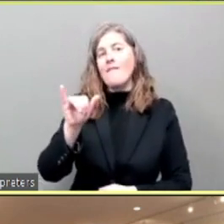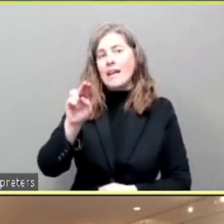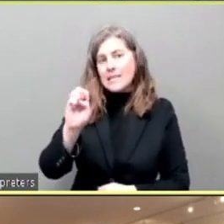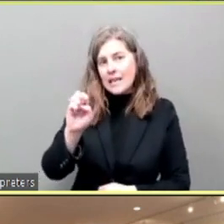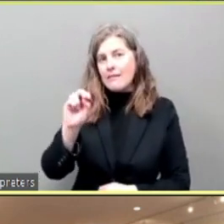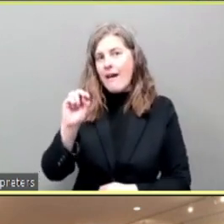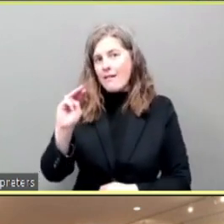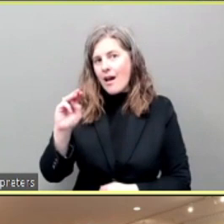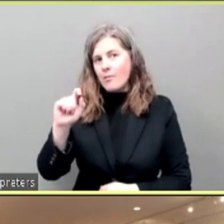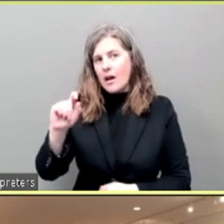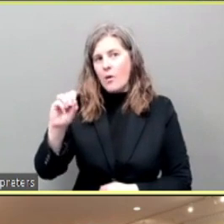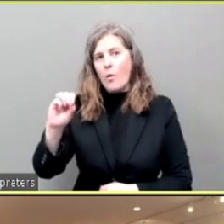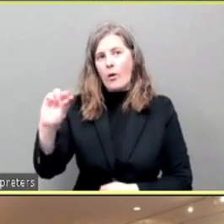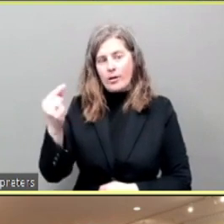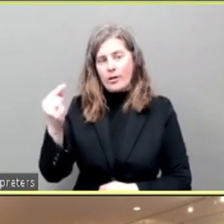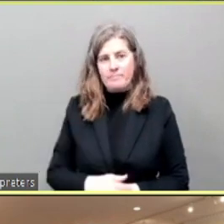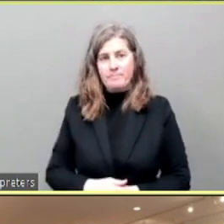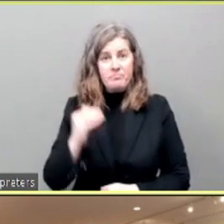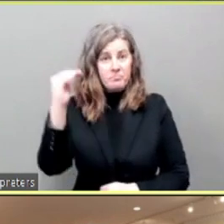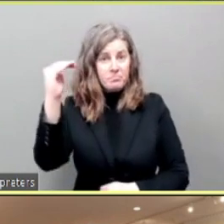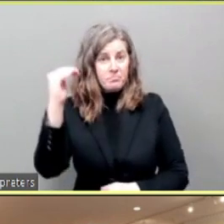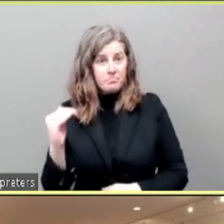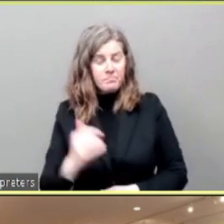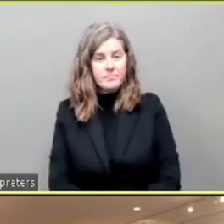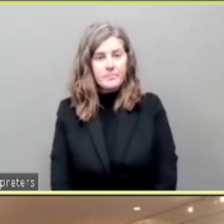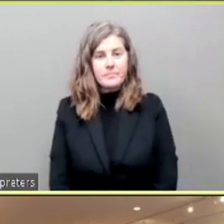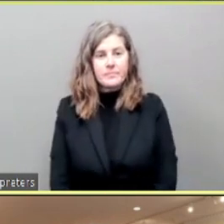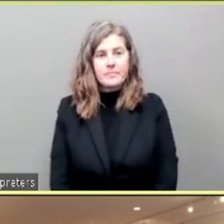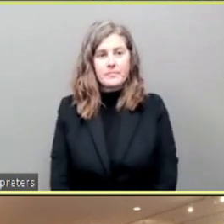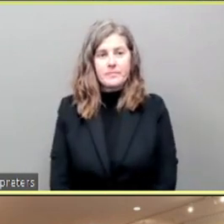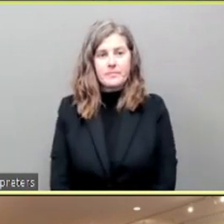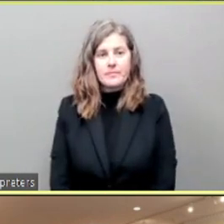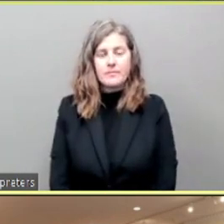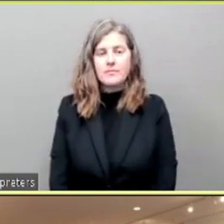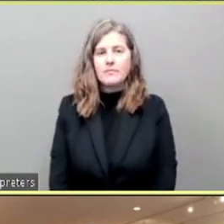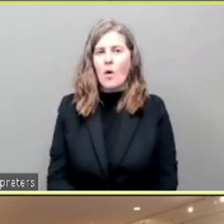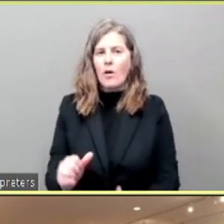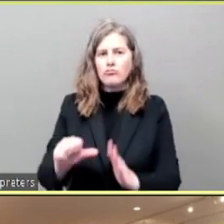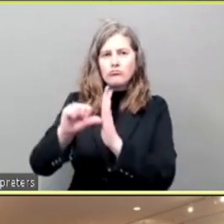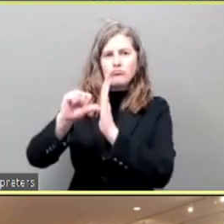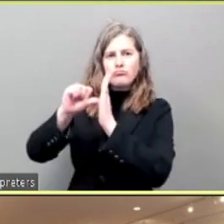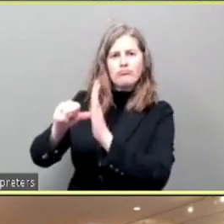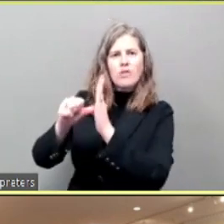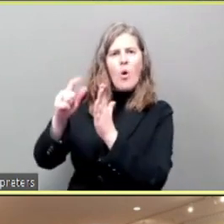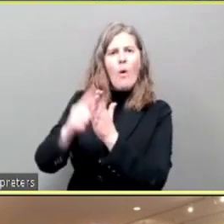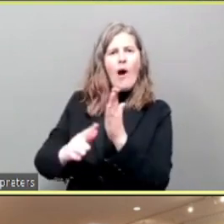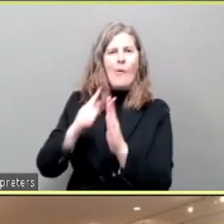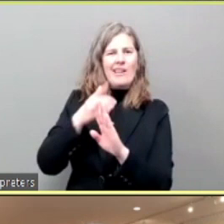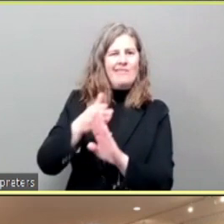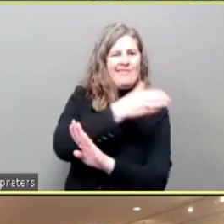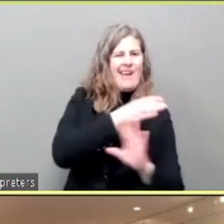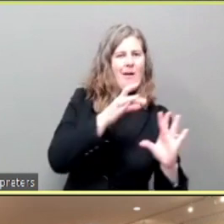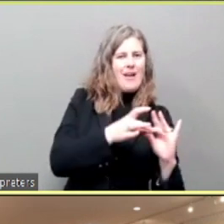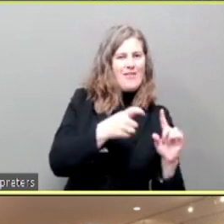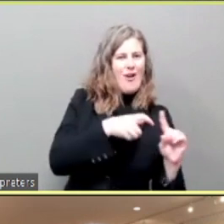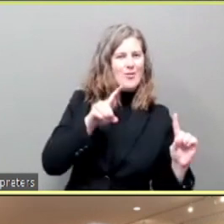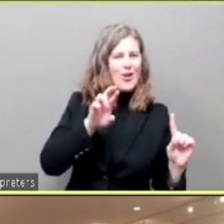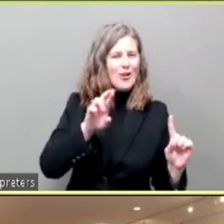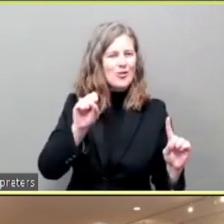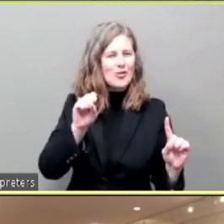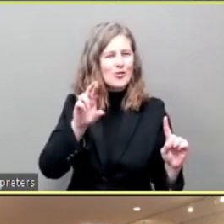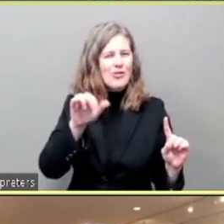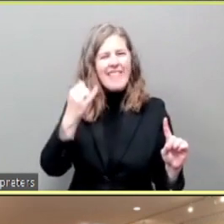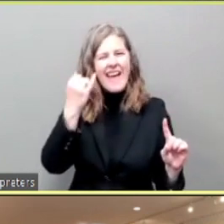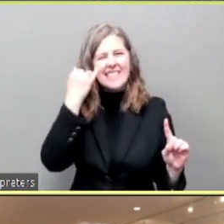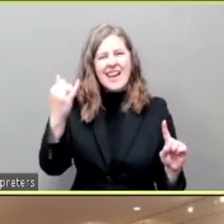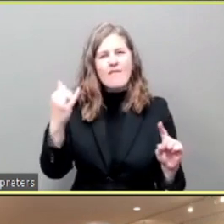vaccinenm.org. Next slide. So I wanted to highlight what was alluded to by Dr. Scrace, this idea of